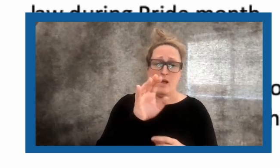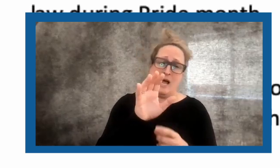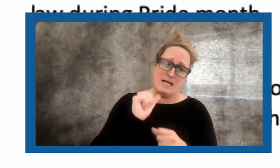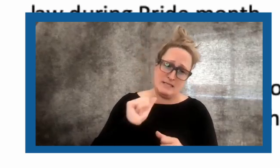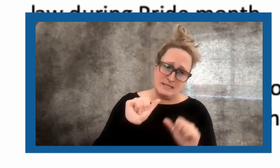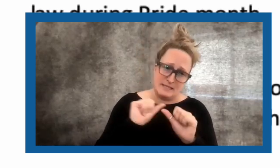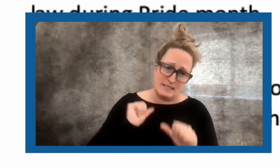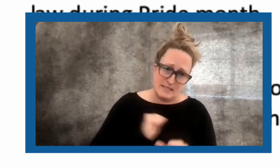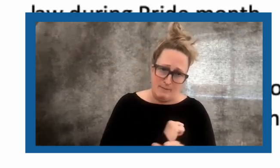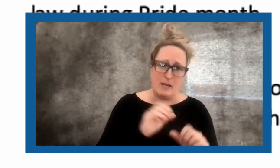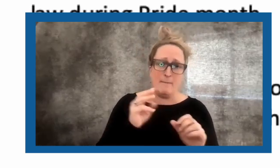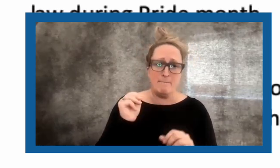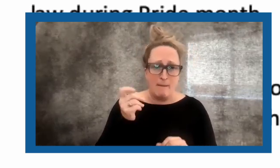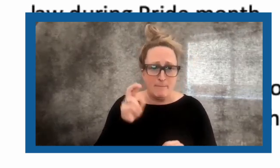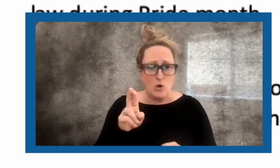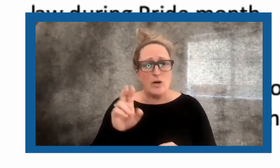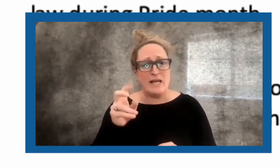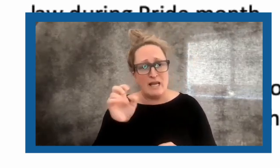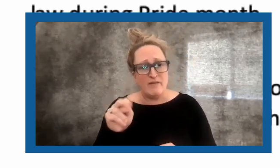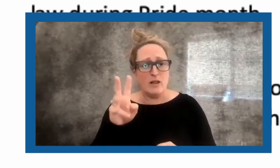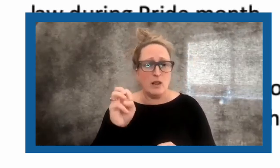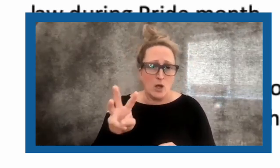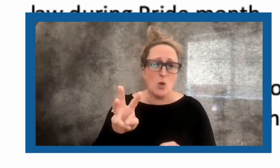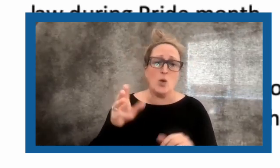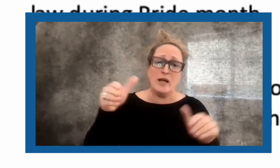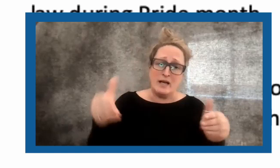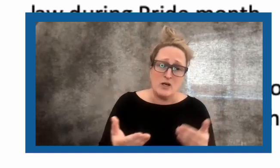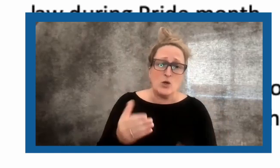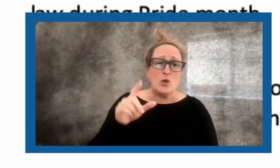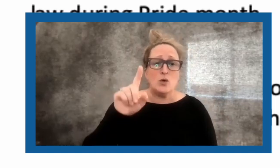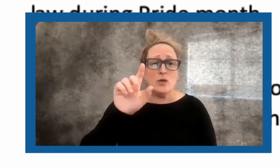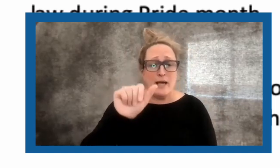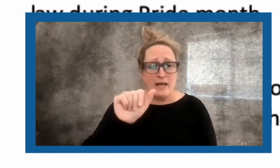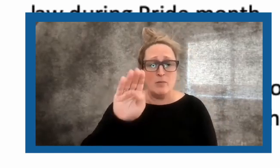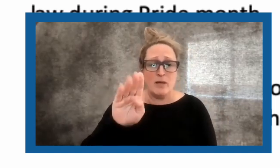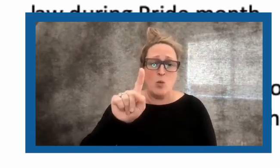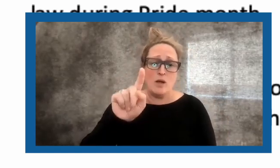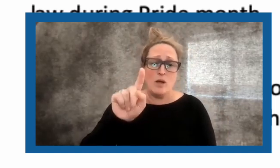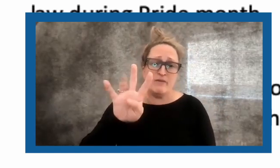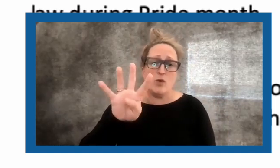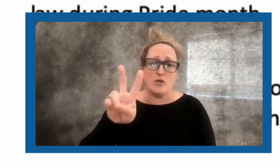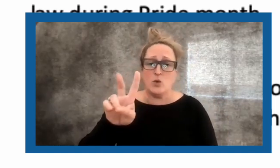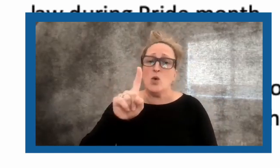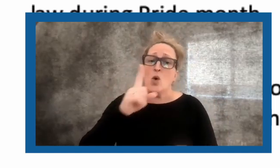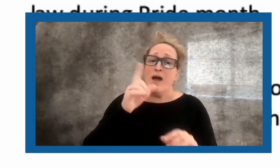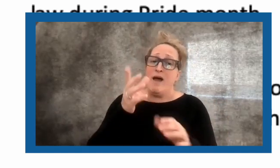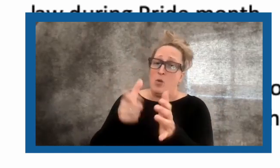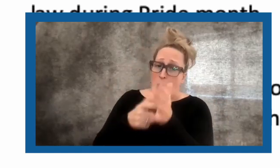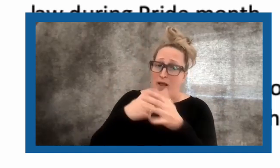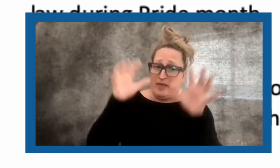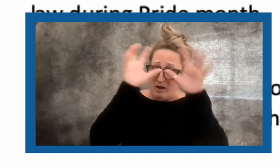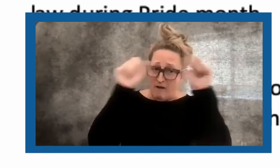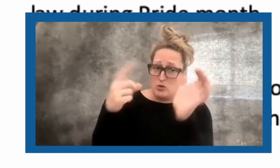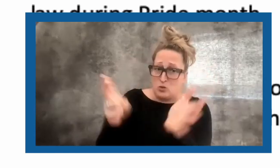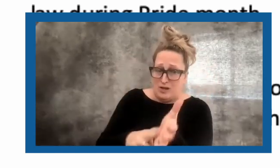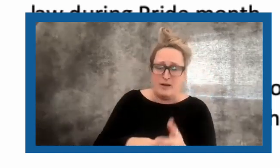the LGBT Legislative Caucus, introduced AB 1748 this year, requiring the governor to sign it. The question is that